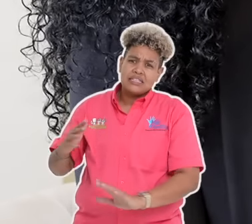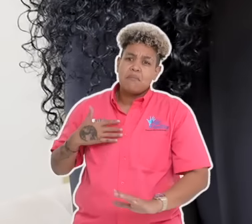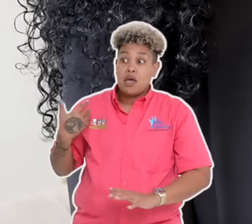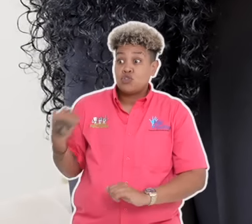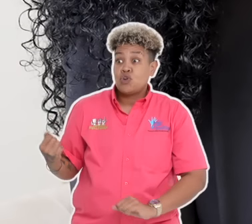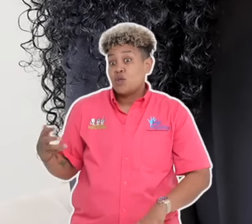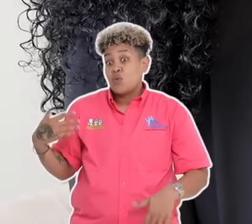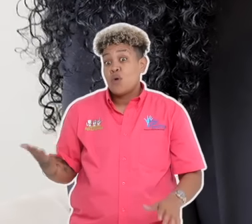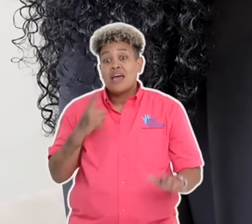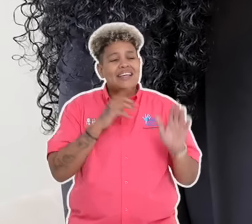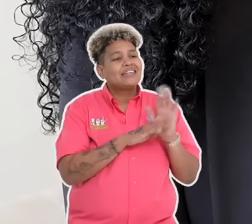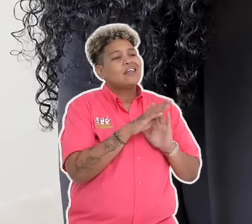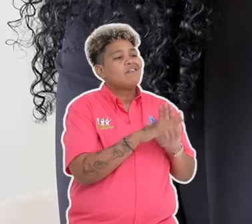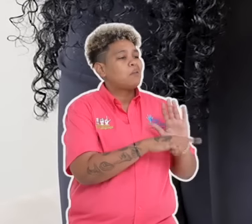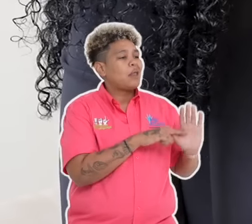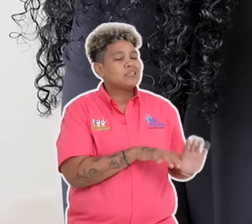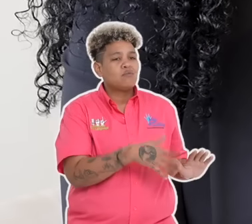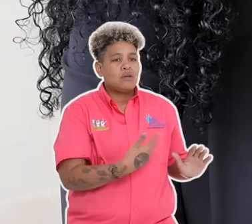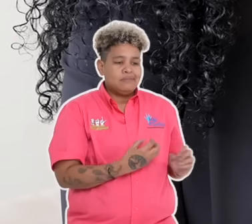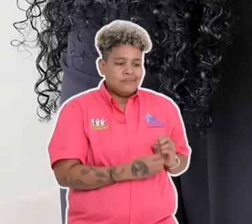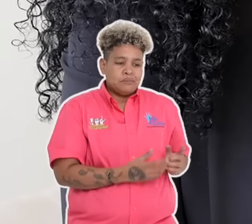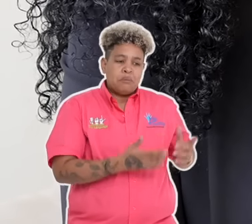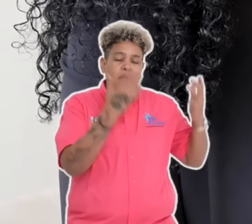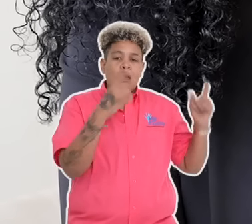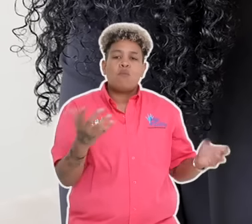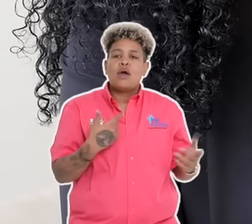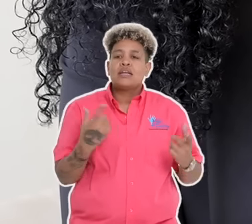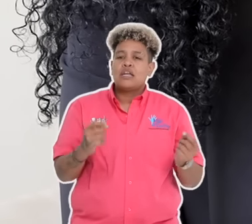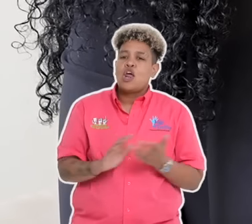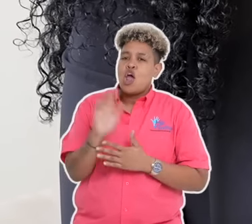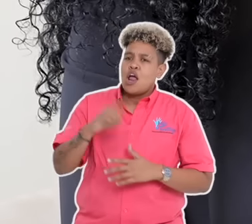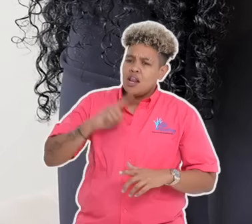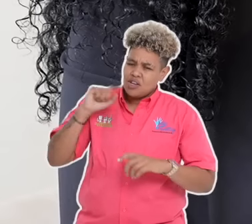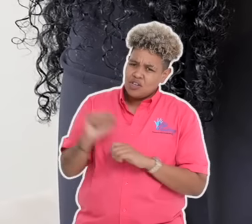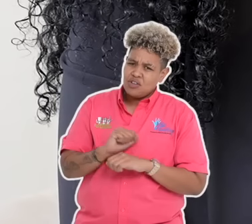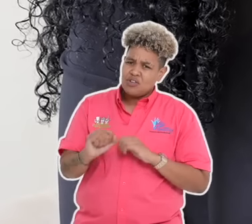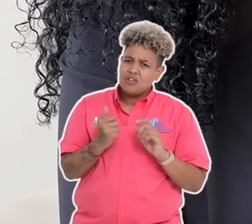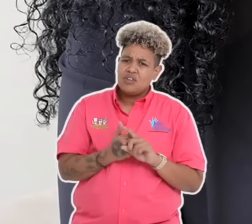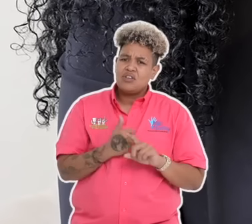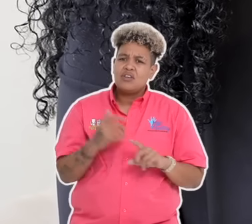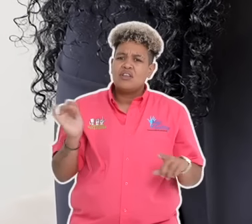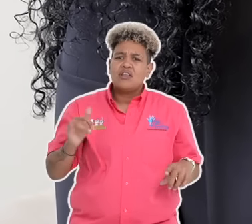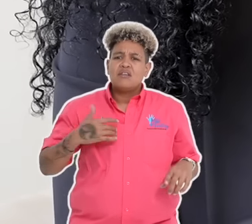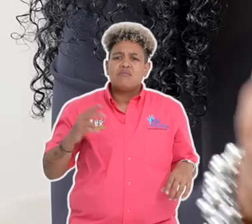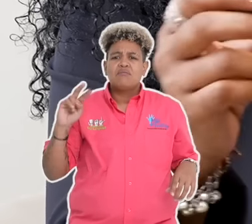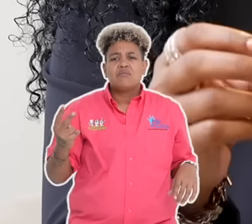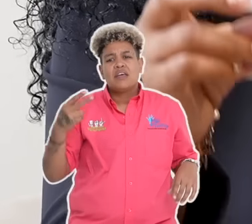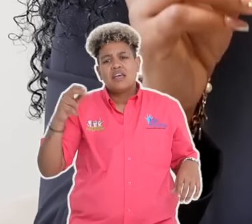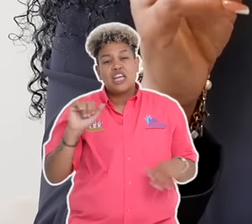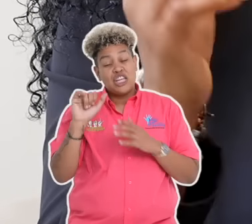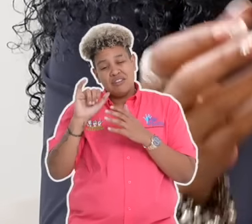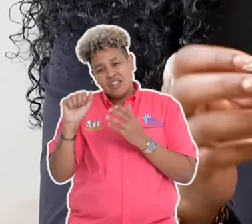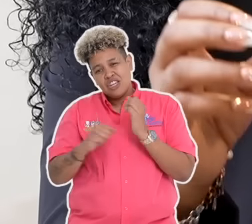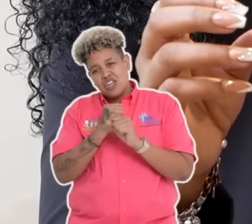on the positive, my strengths, and let's develop the weaknesses. Yes, ma'am. So what I did in college, and I think that I really, it's